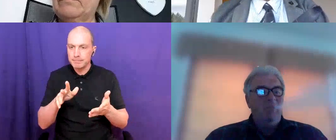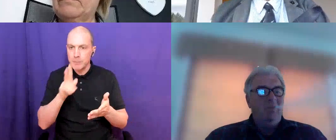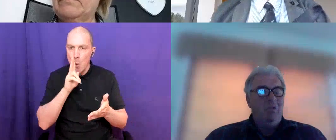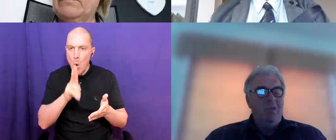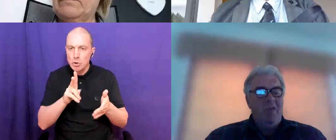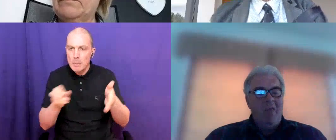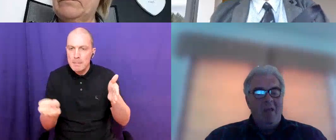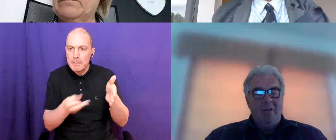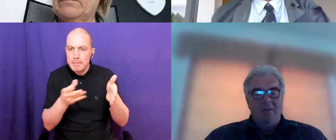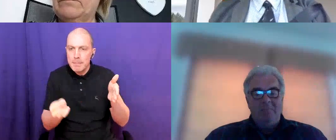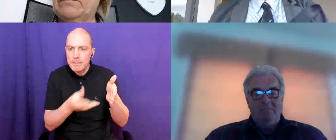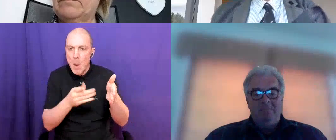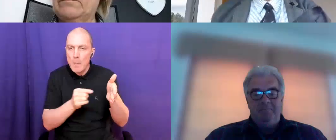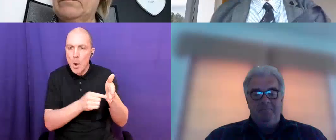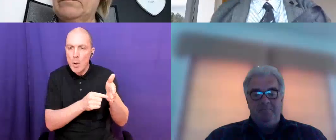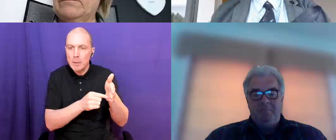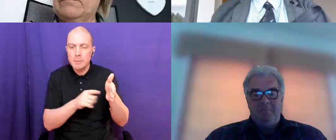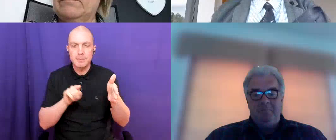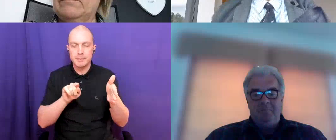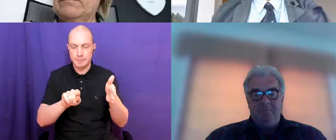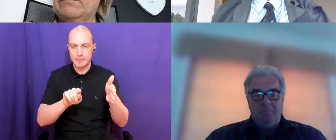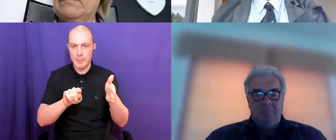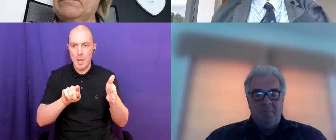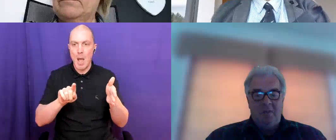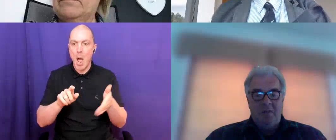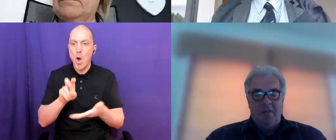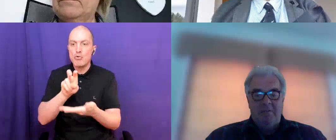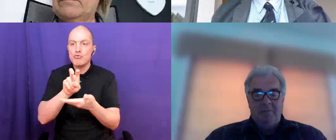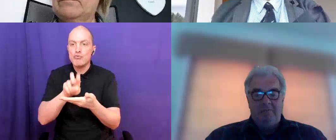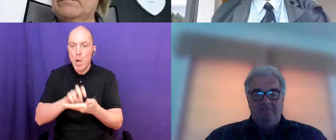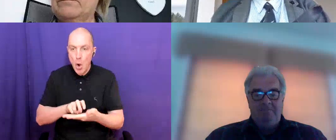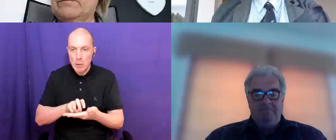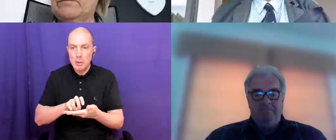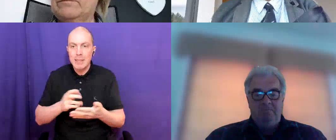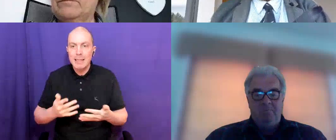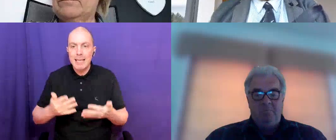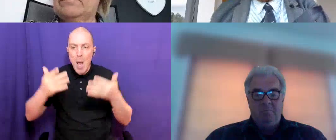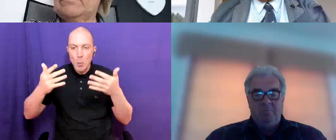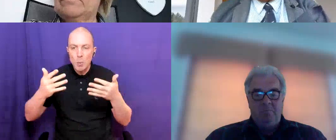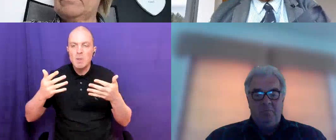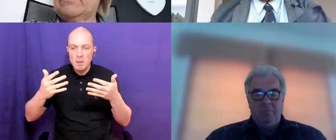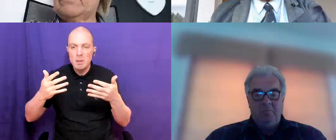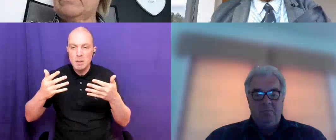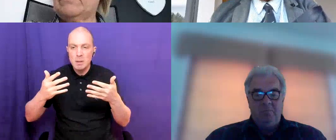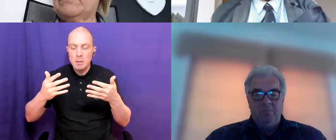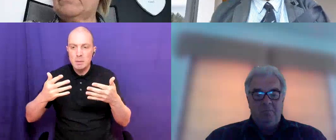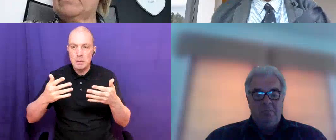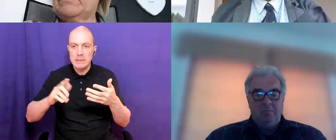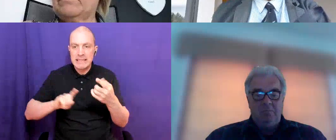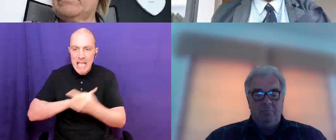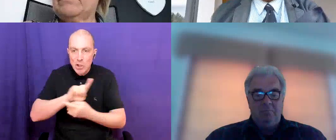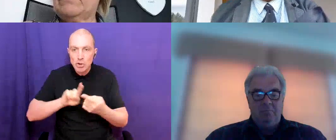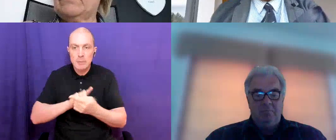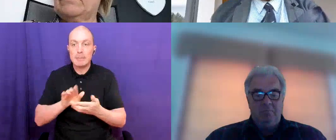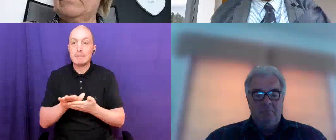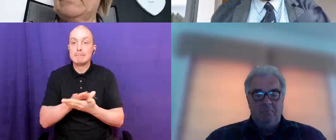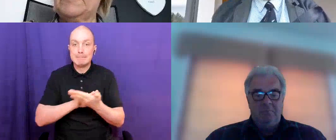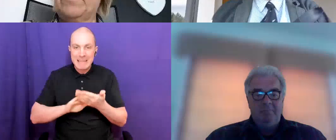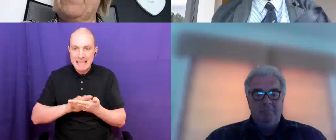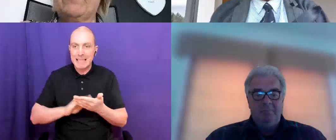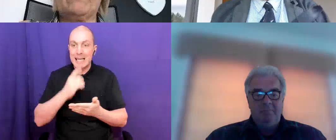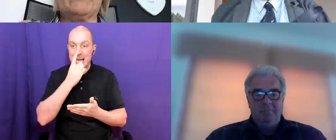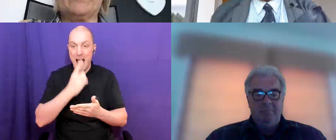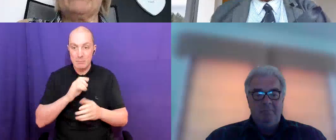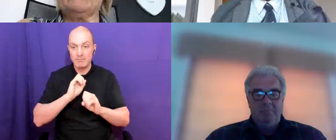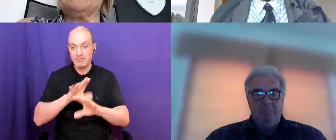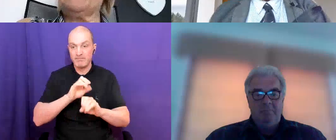presentation, and that will allow us to talk more specifically on any other parts of the count arrangements today.